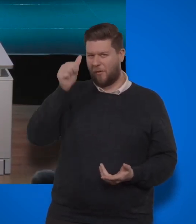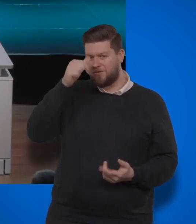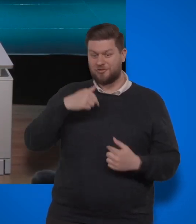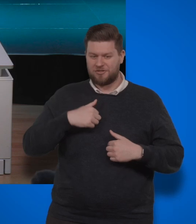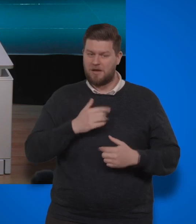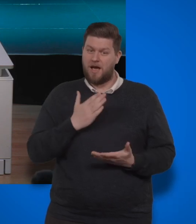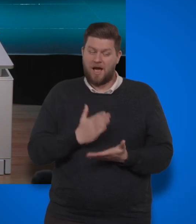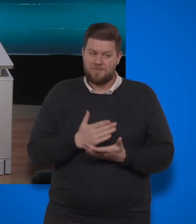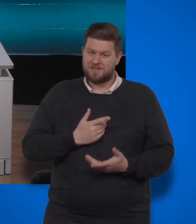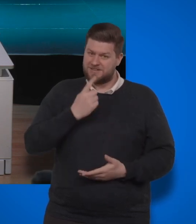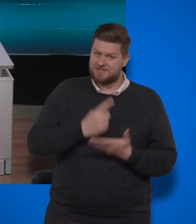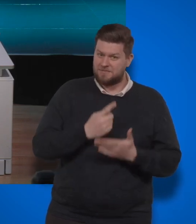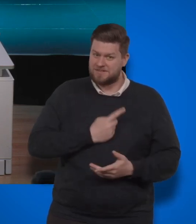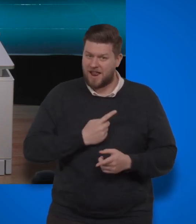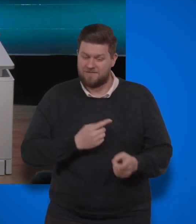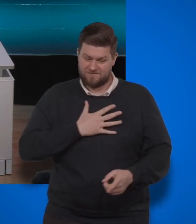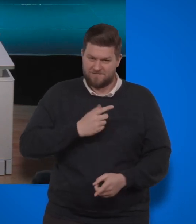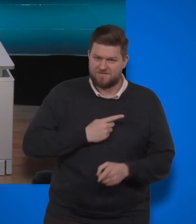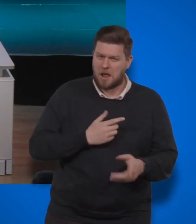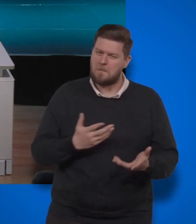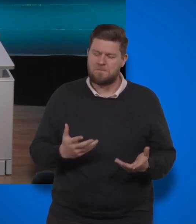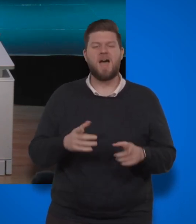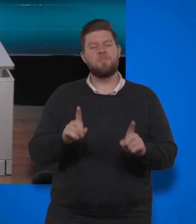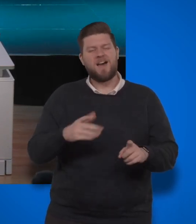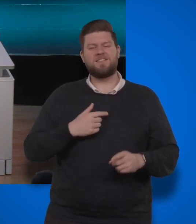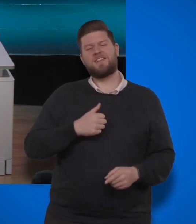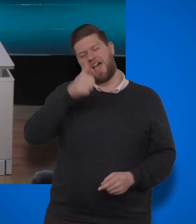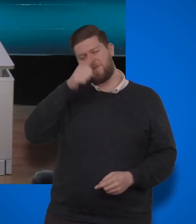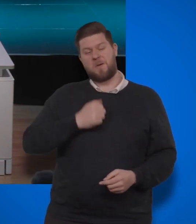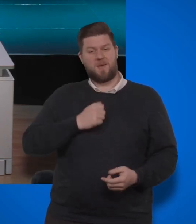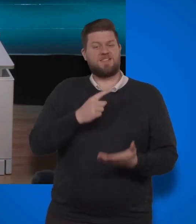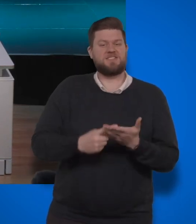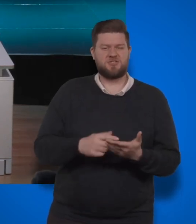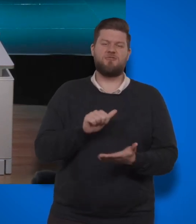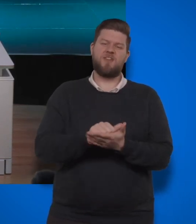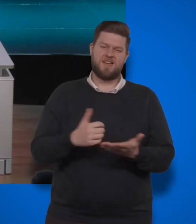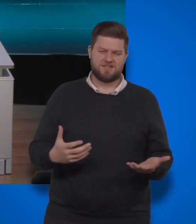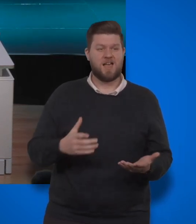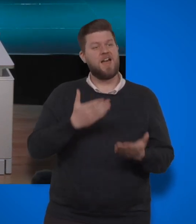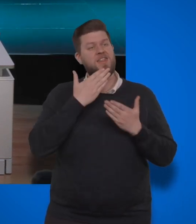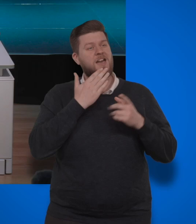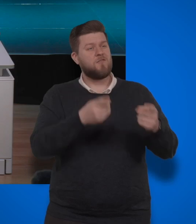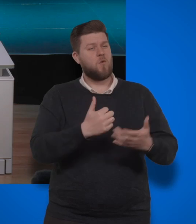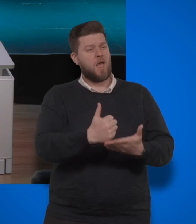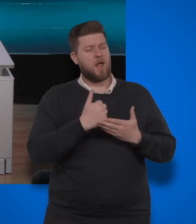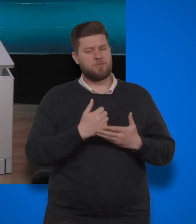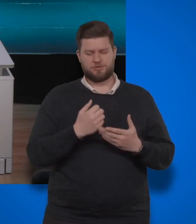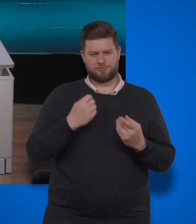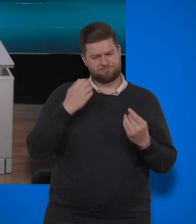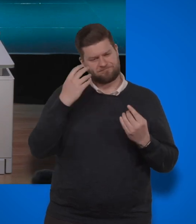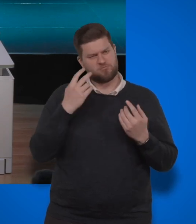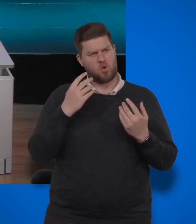But I am absolutely sure that however that choice was made, it was the right one. Thank you, John, for helping us to reflect on what it means to be